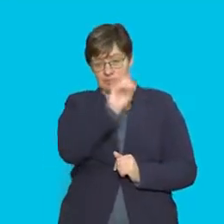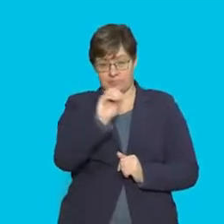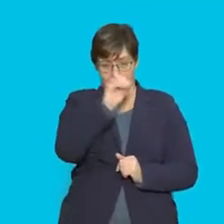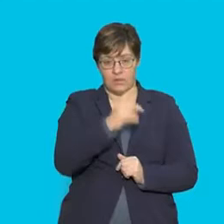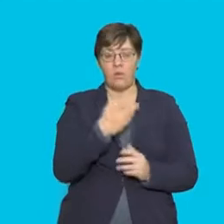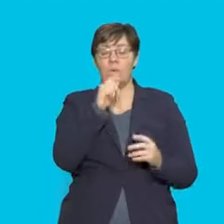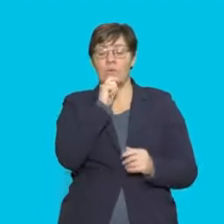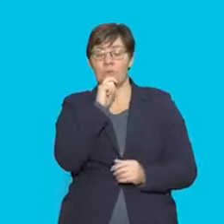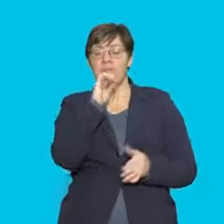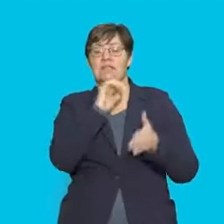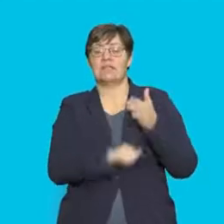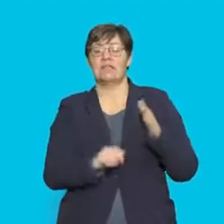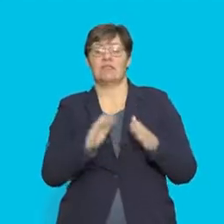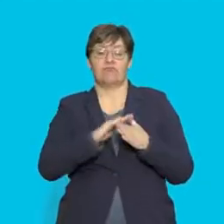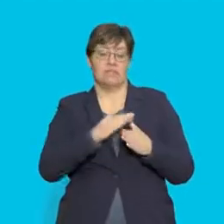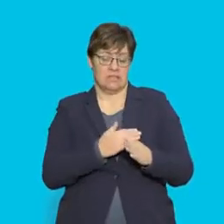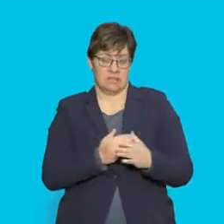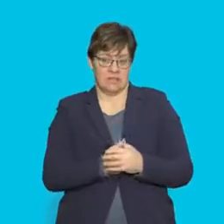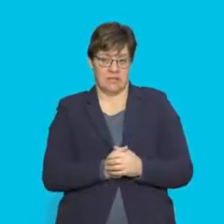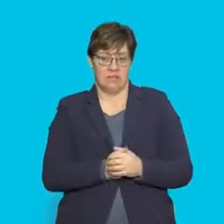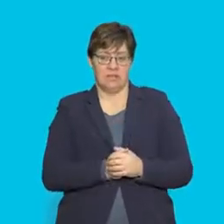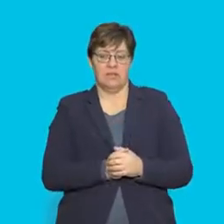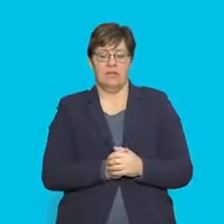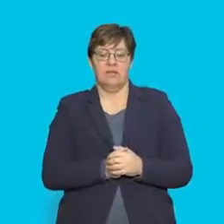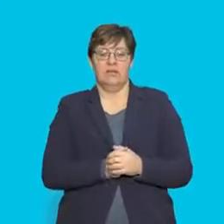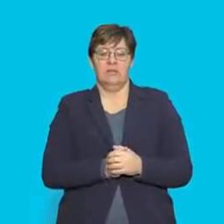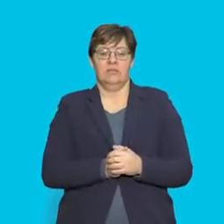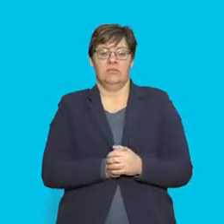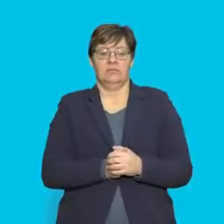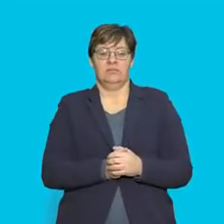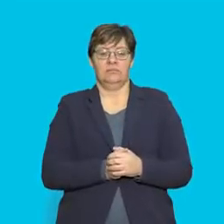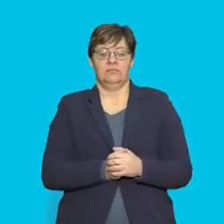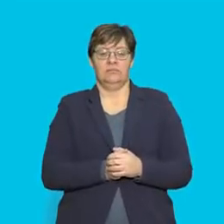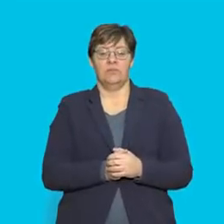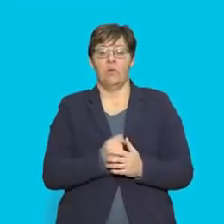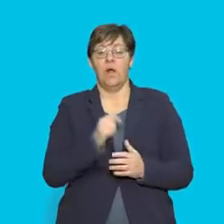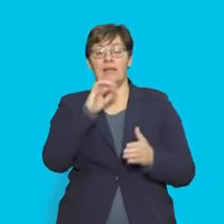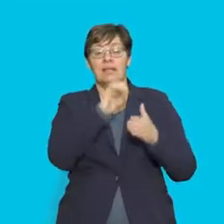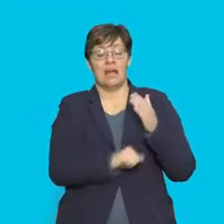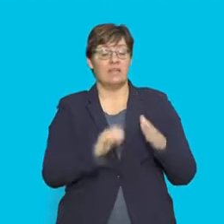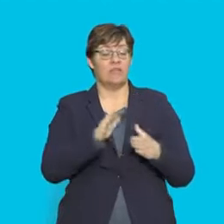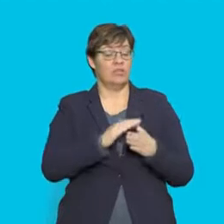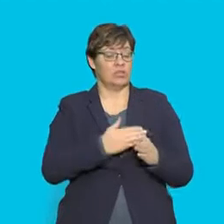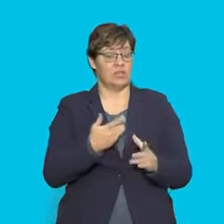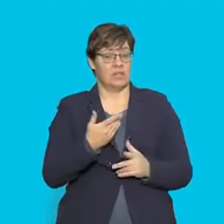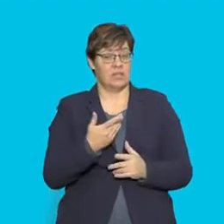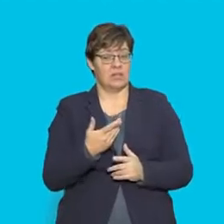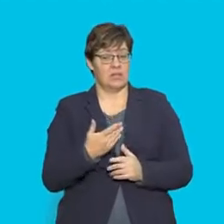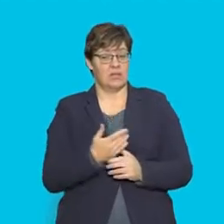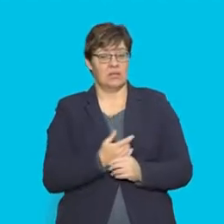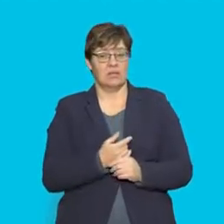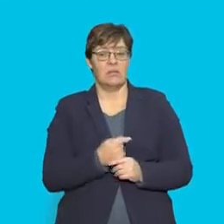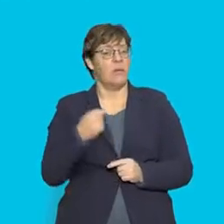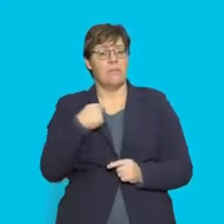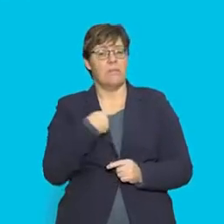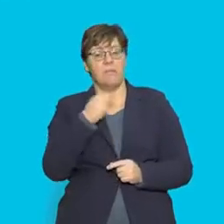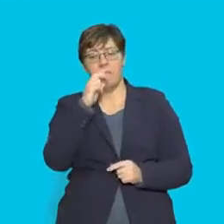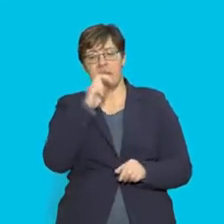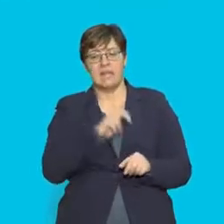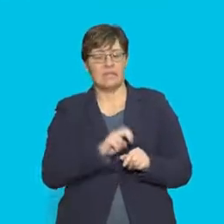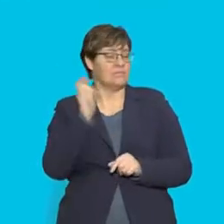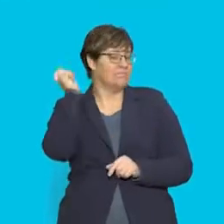the deductive reasoning that we are going to make, right? But now, with this deductive reasoning of mine, what must